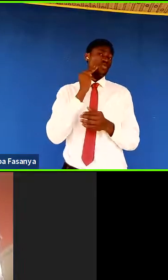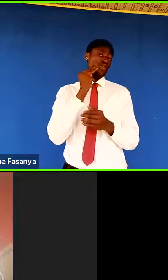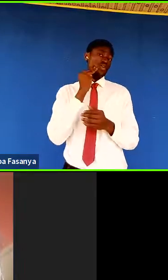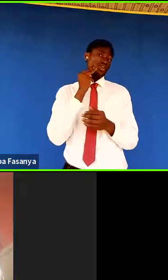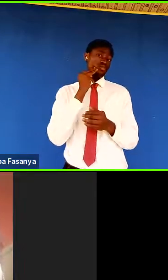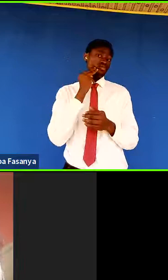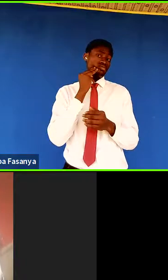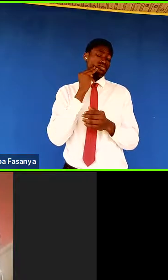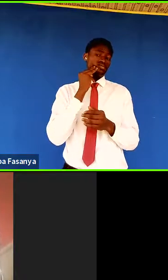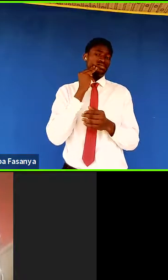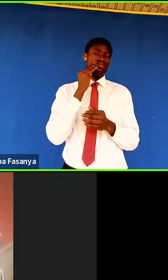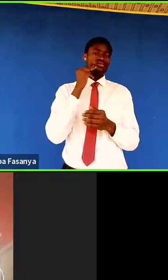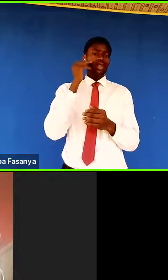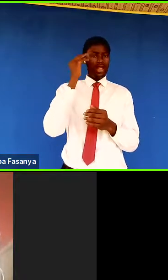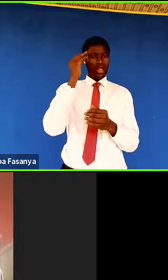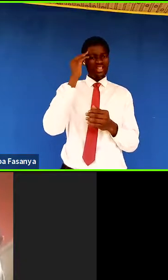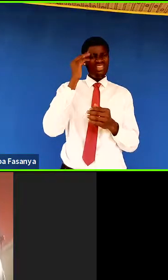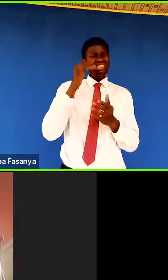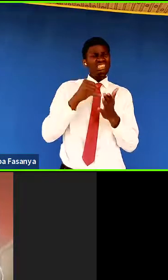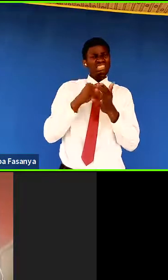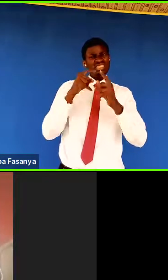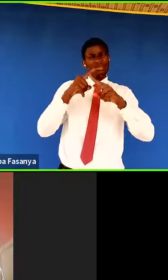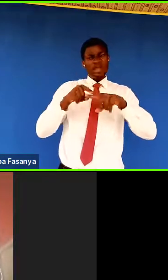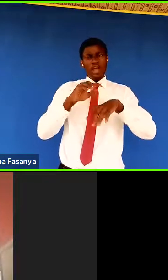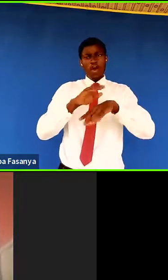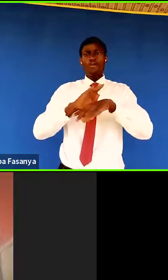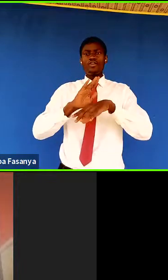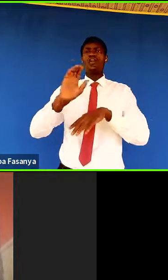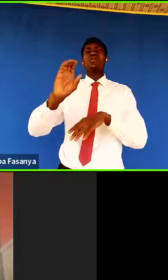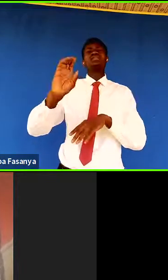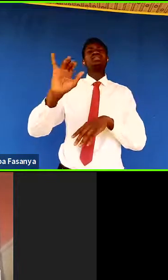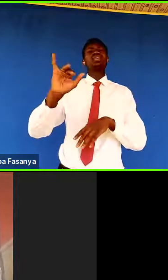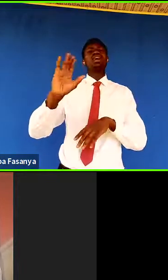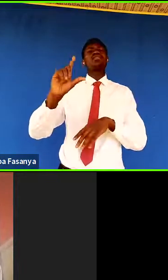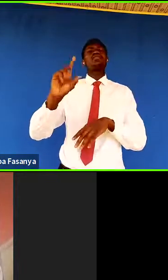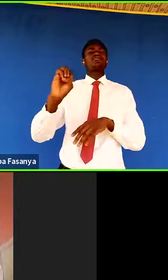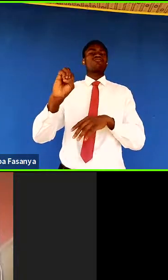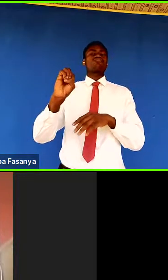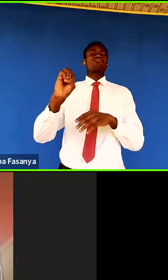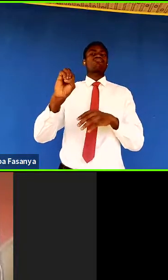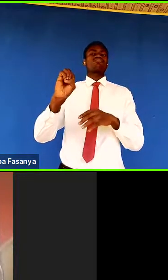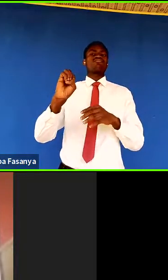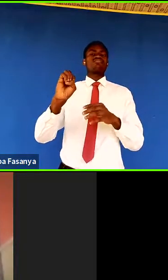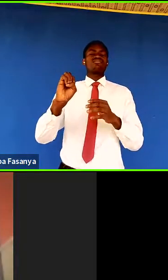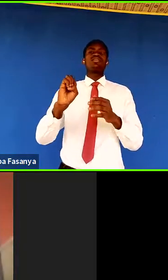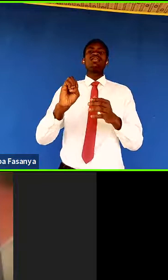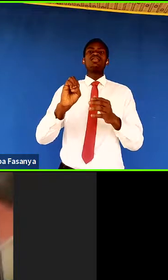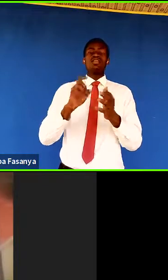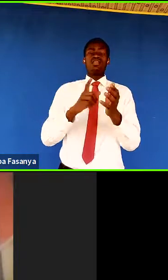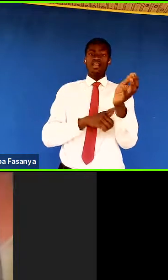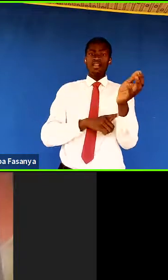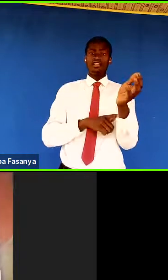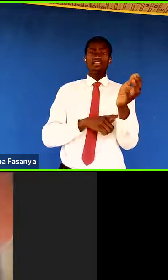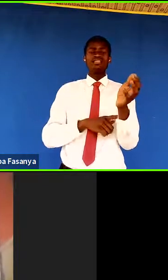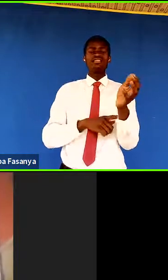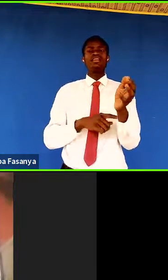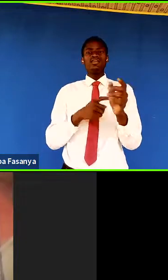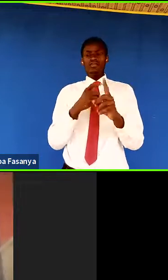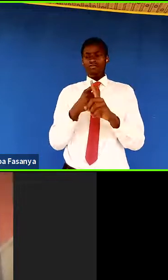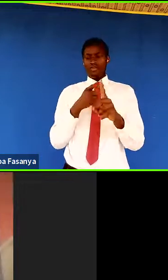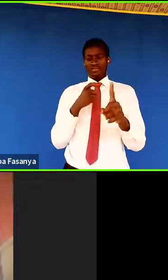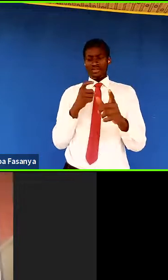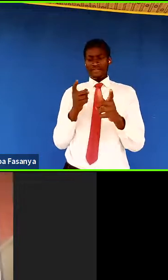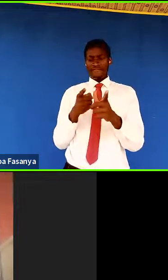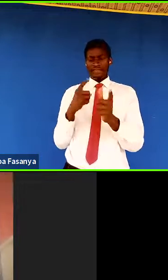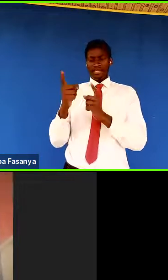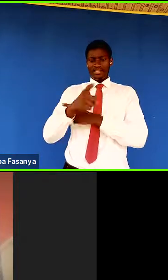your cycle length. That's why it's good to know your cycle length. Your cycle length is usually from the first day of your period to the next day, to the next time of